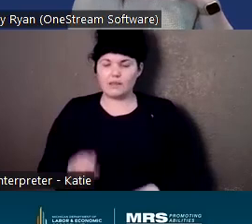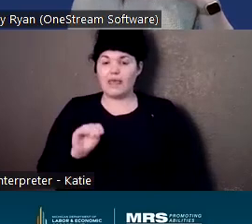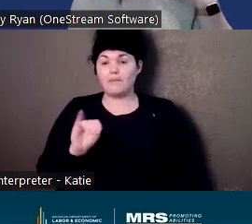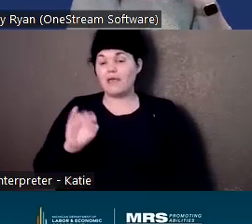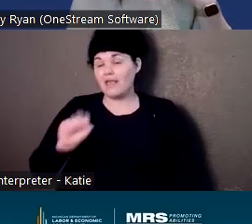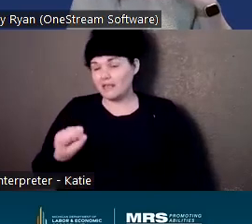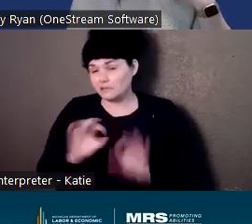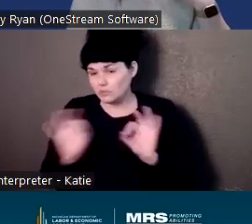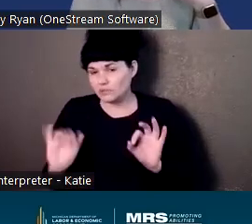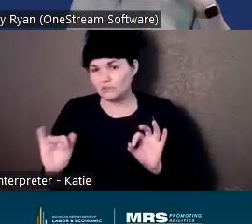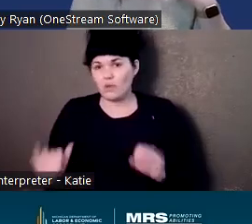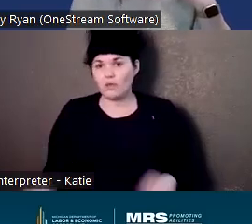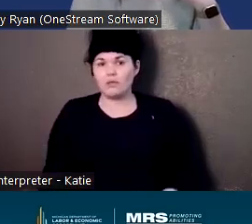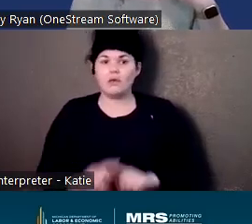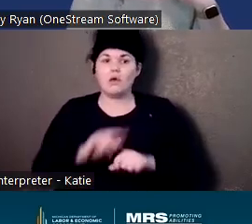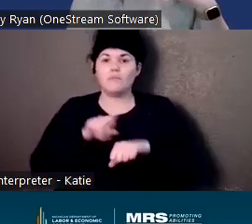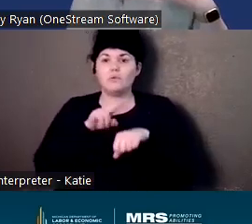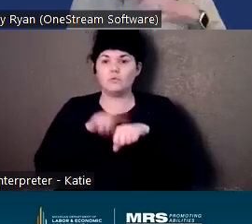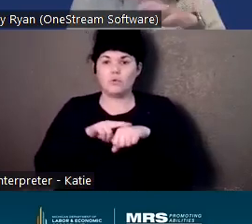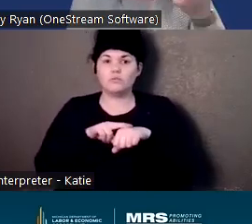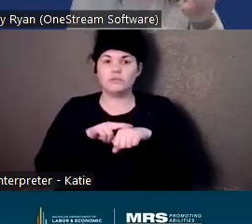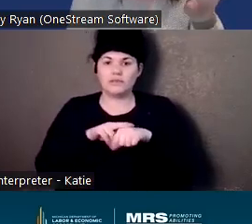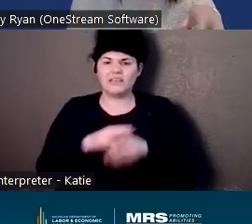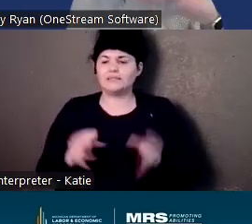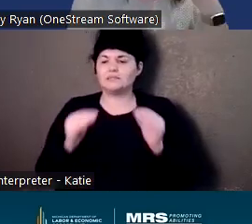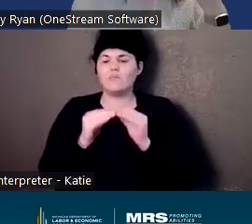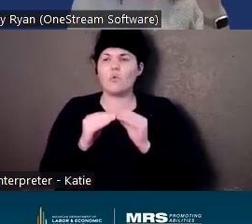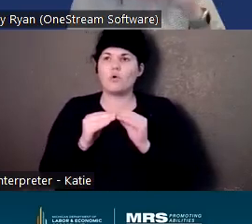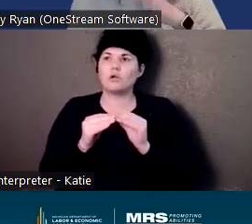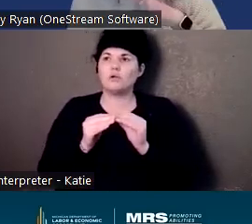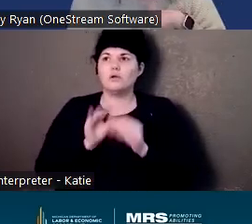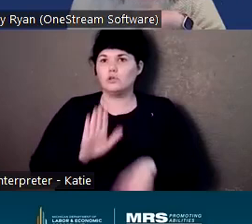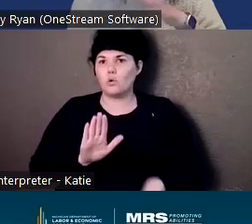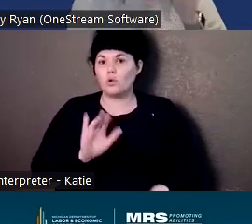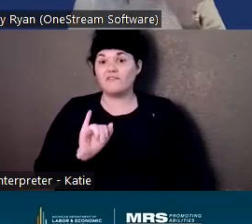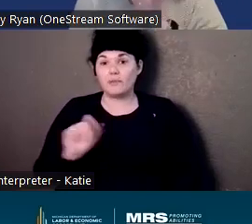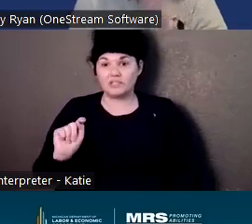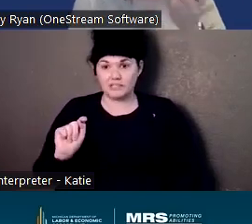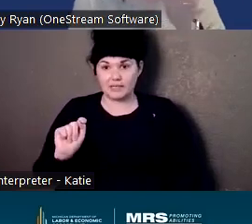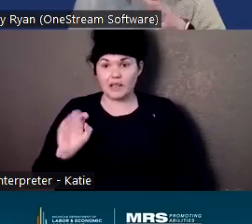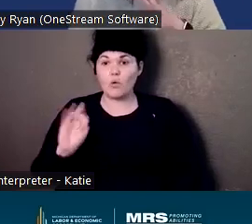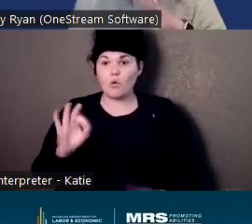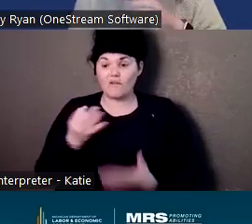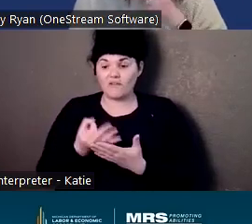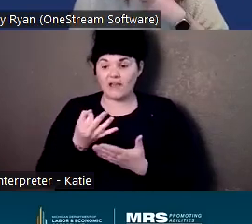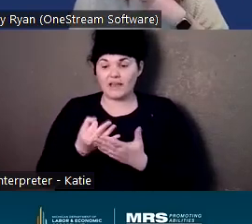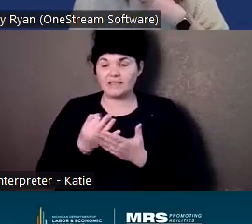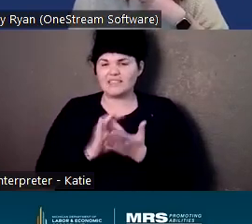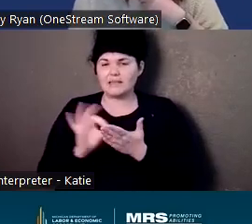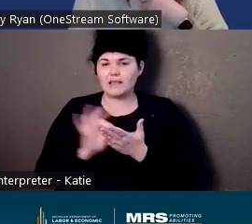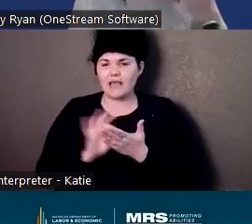well. But typically it is kind of more your information technology or finance accounting is kind of the split that we